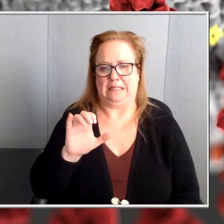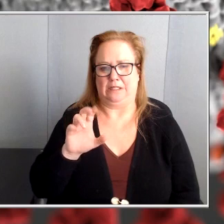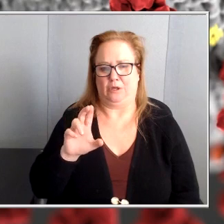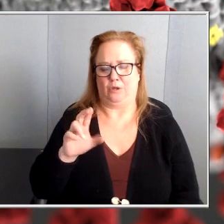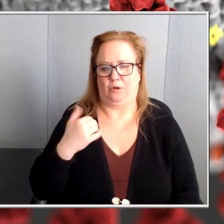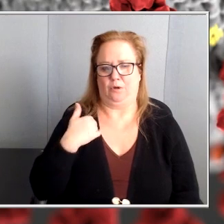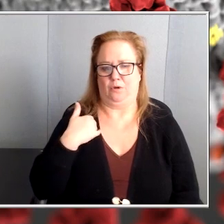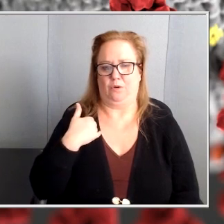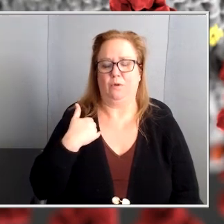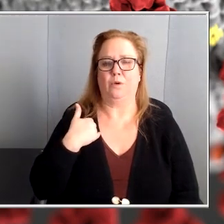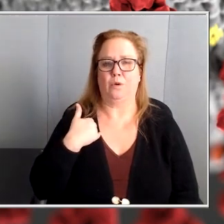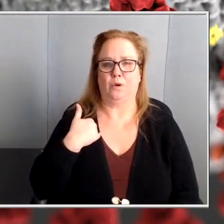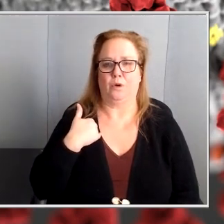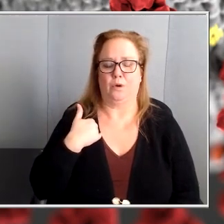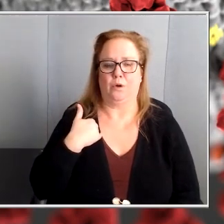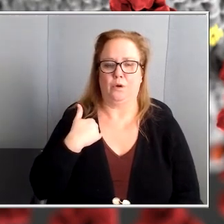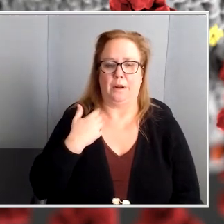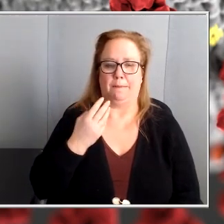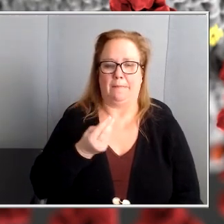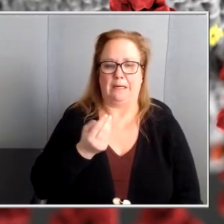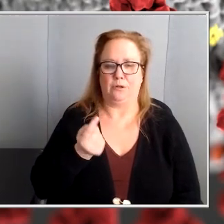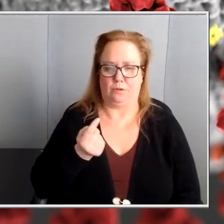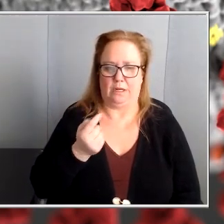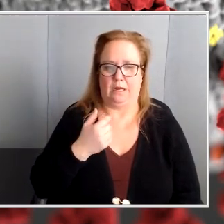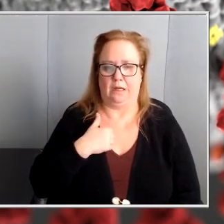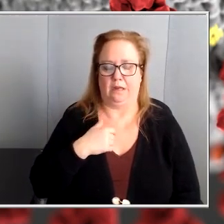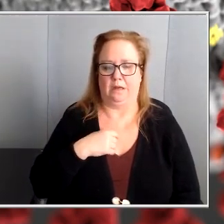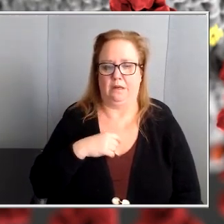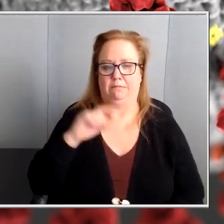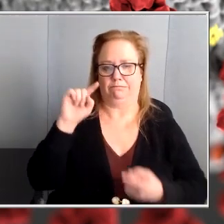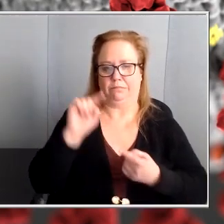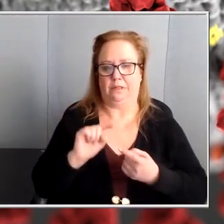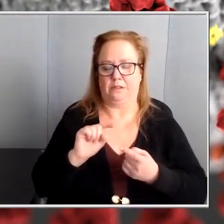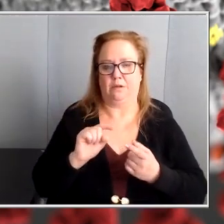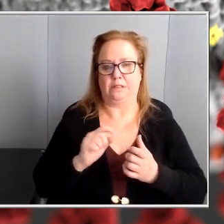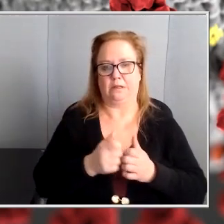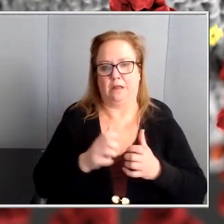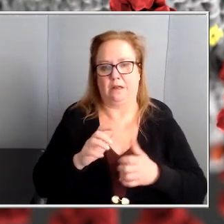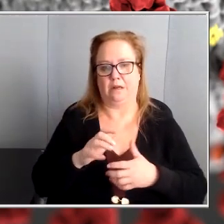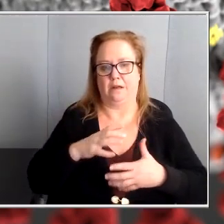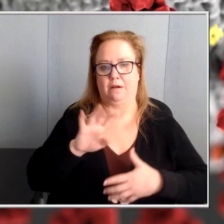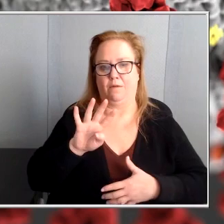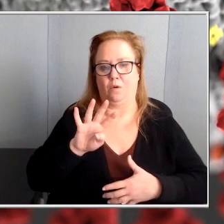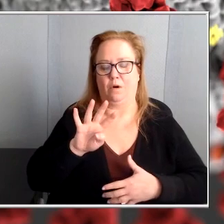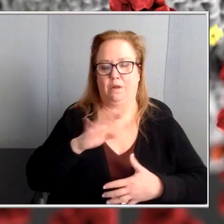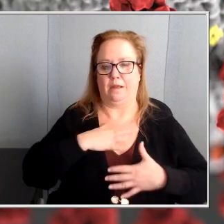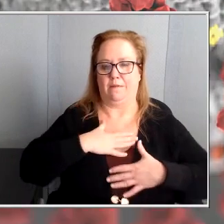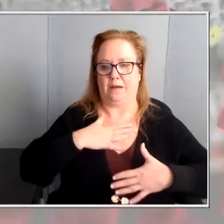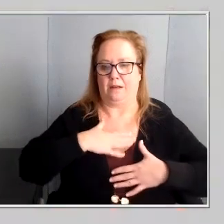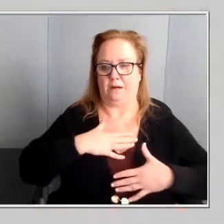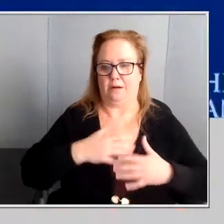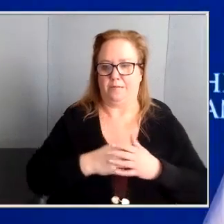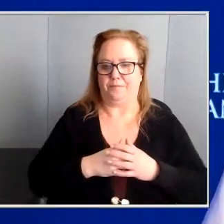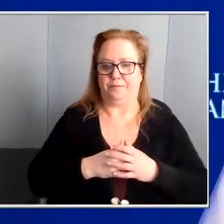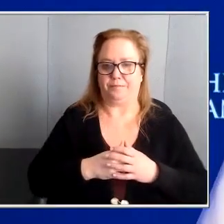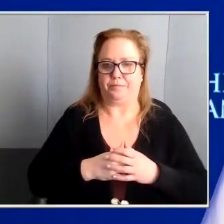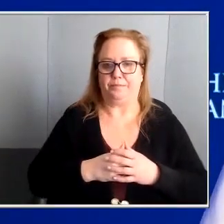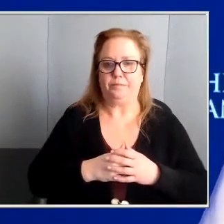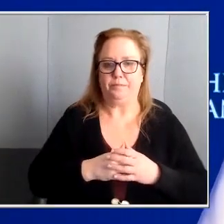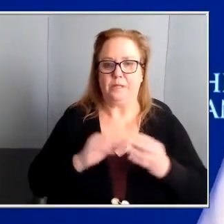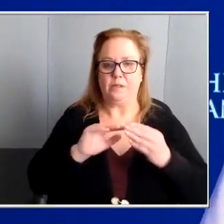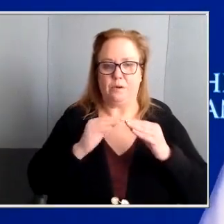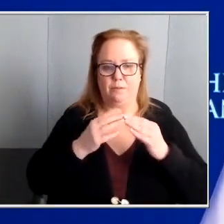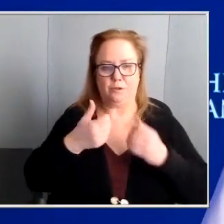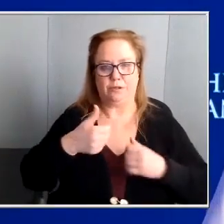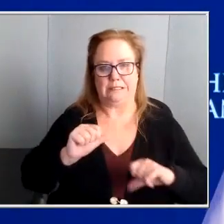in the week, down to 5, but still a large proportion on the ventilator. I think we had 6 at one point. 4 on the ventilator currently. So numbers are still